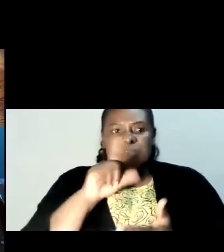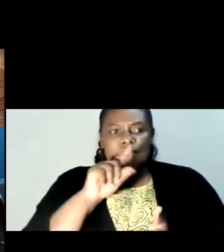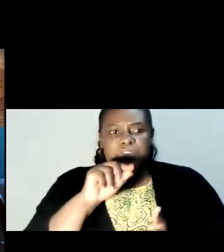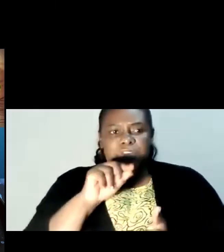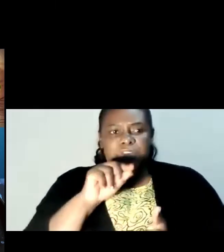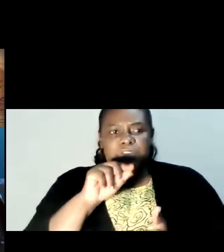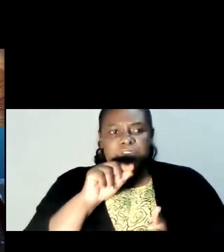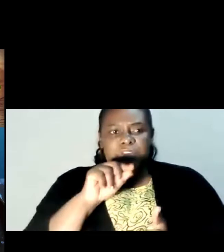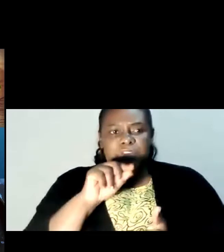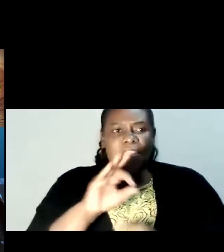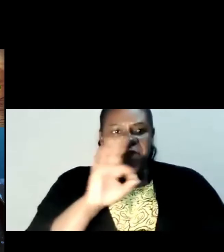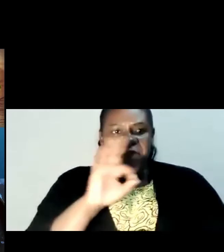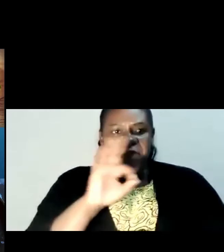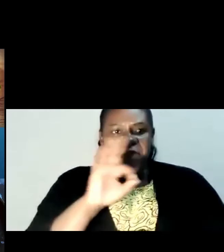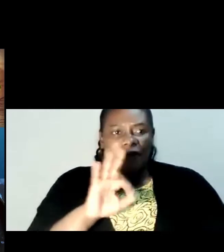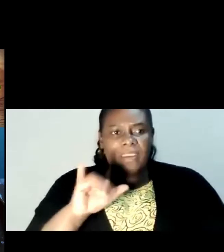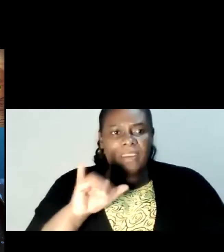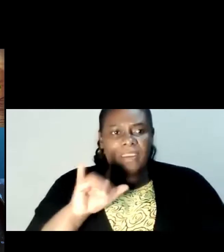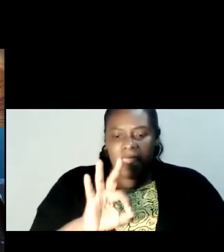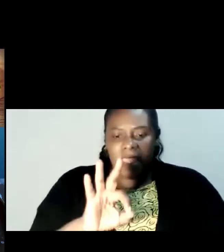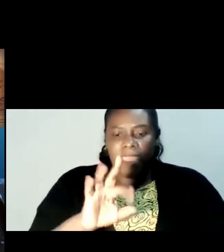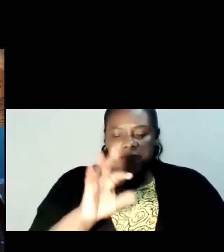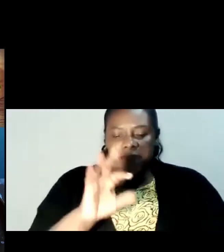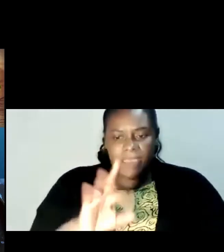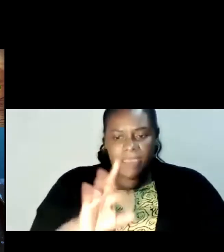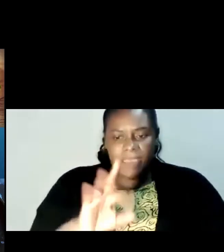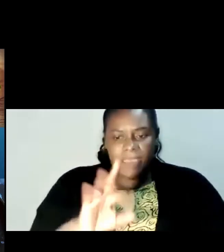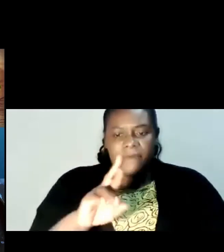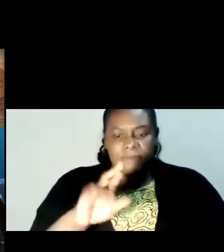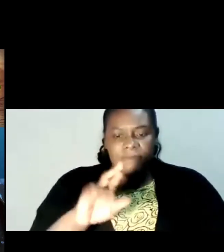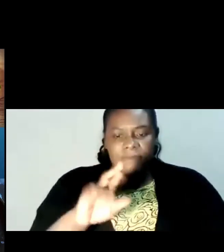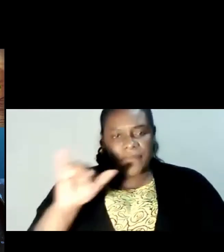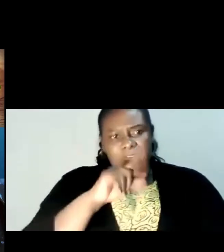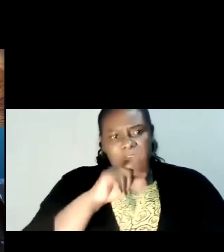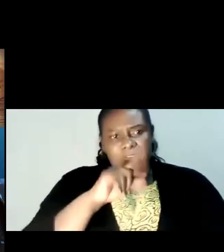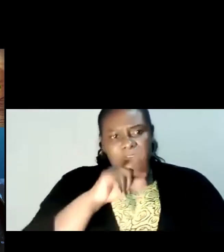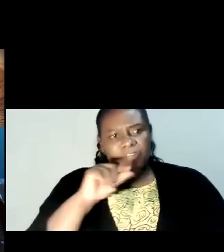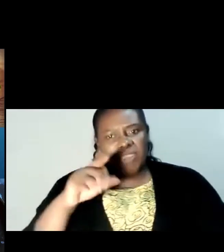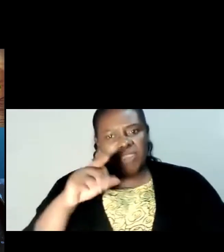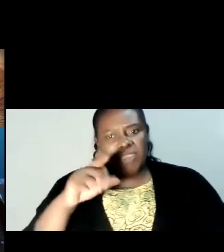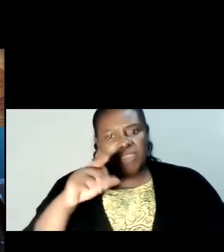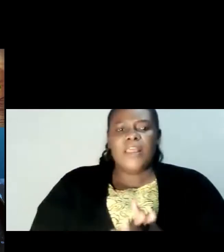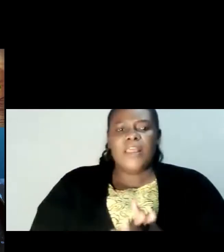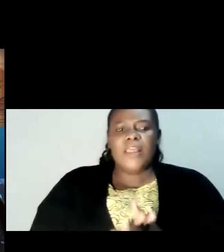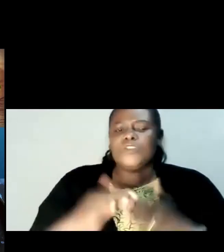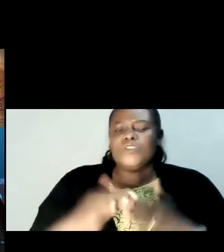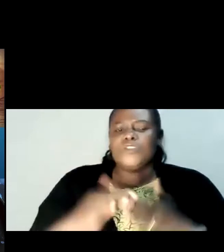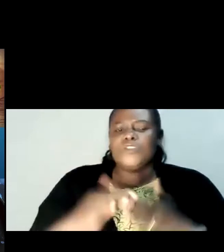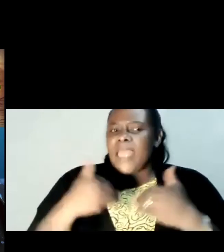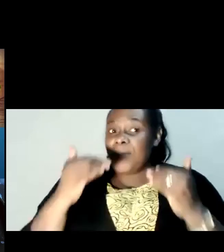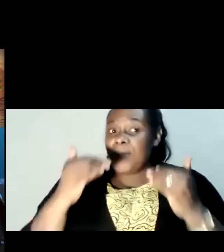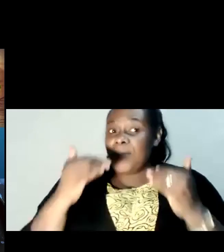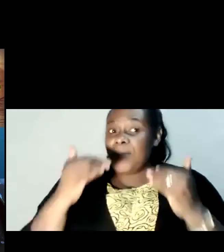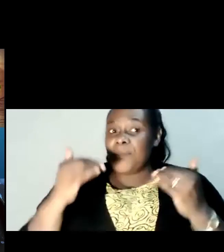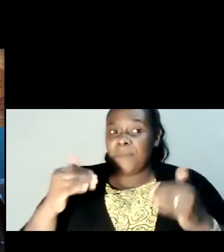are prepared in high fat environments with a lot of oil and